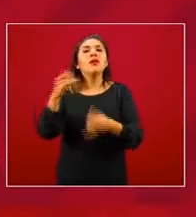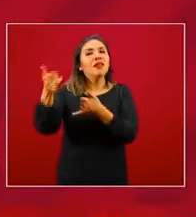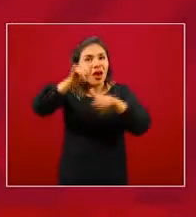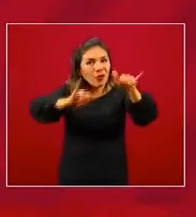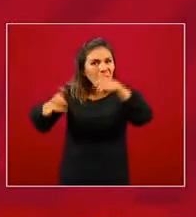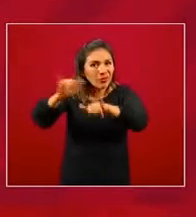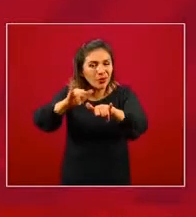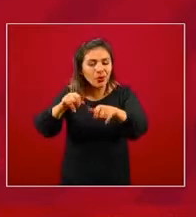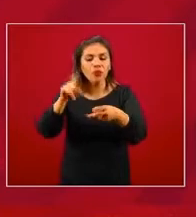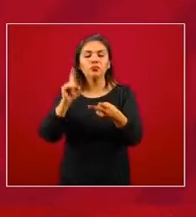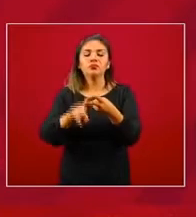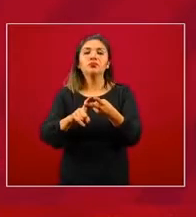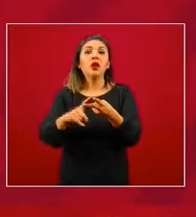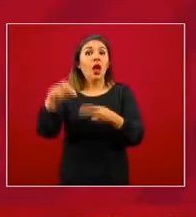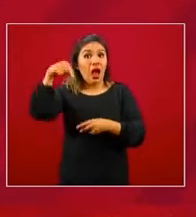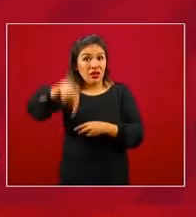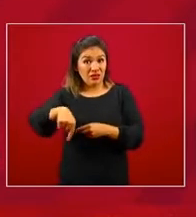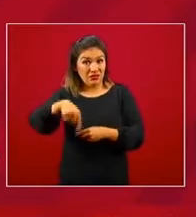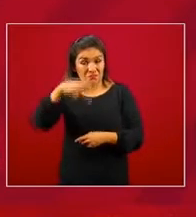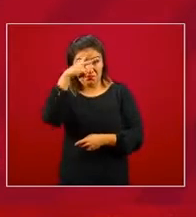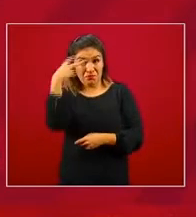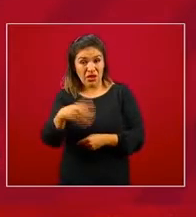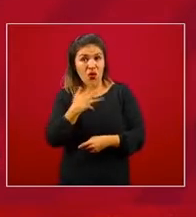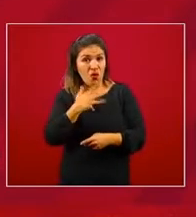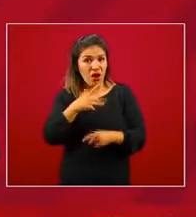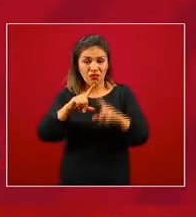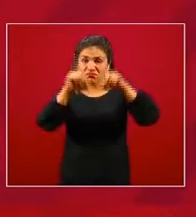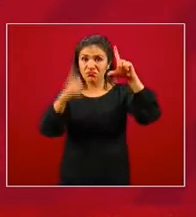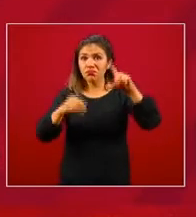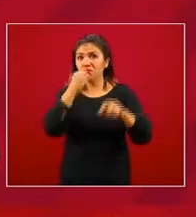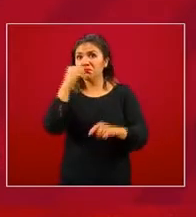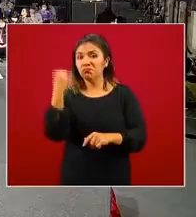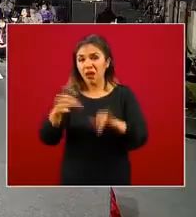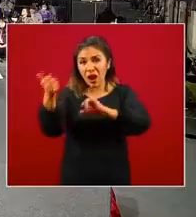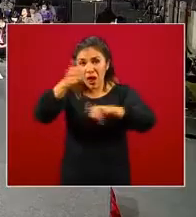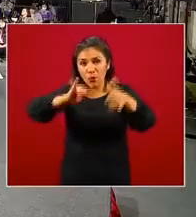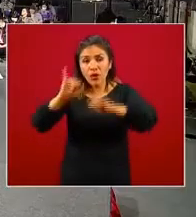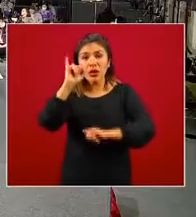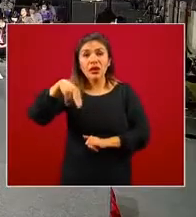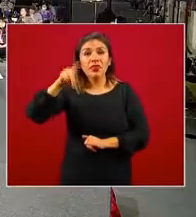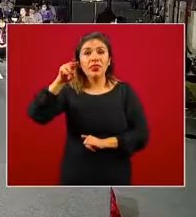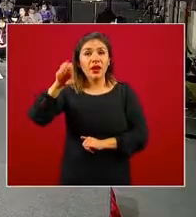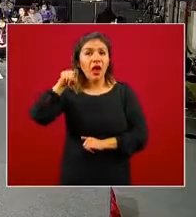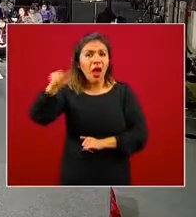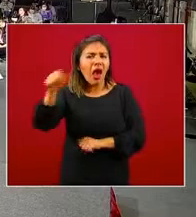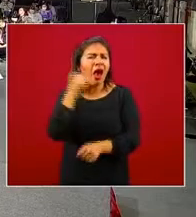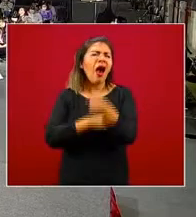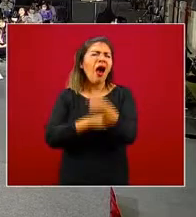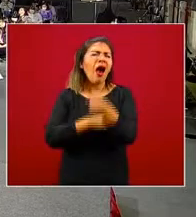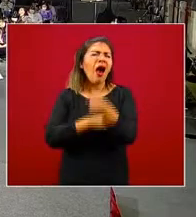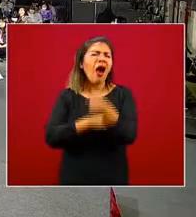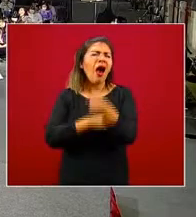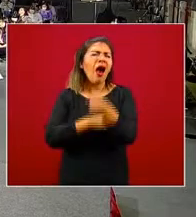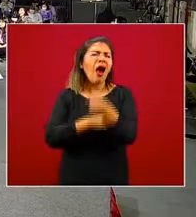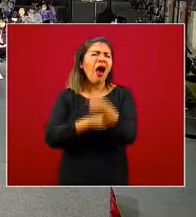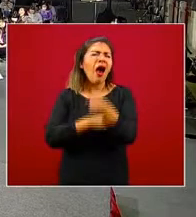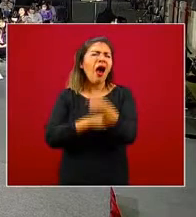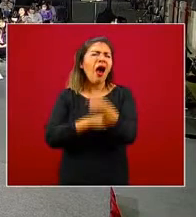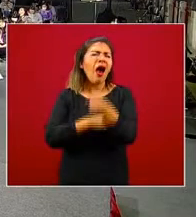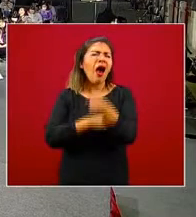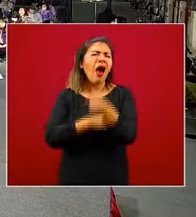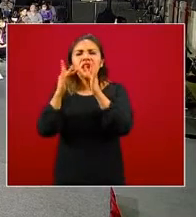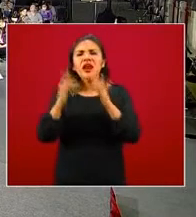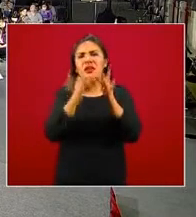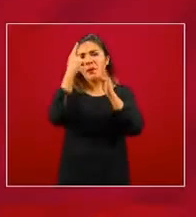epidemiological monitoring. We have a magnificent national reference laboratory, the INDRE. Many years